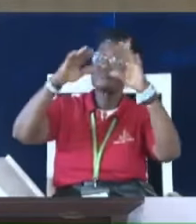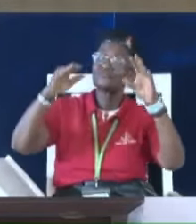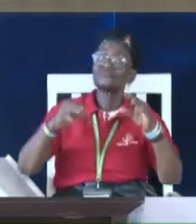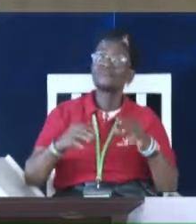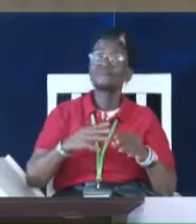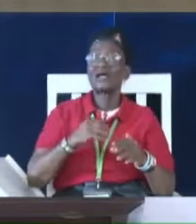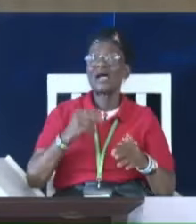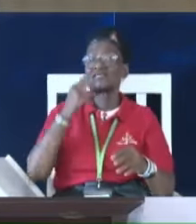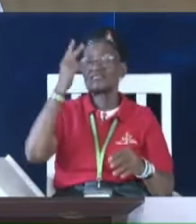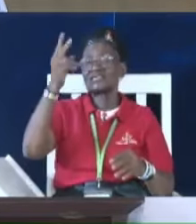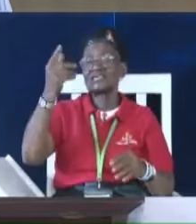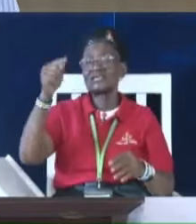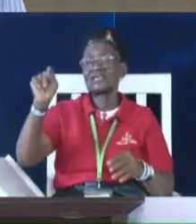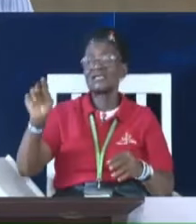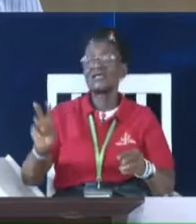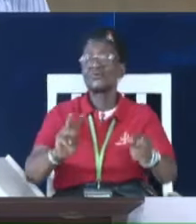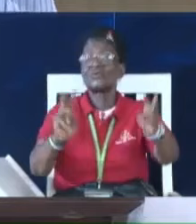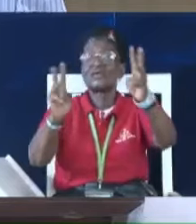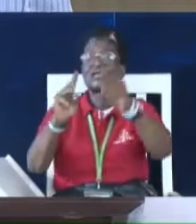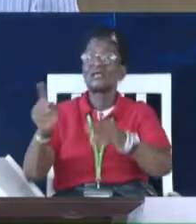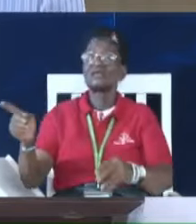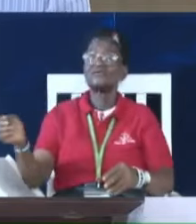and see the way you are doing your own.